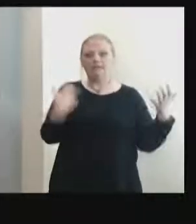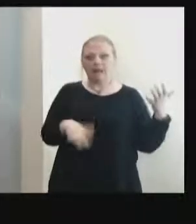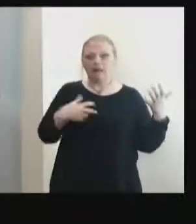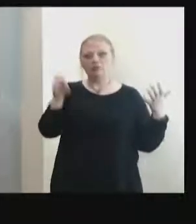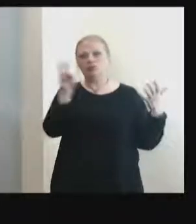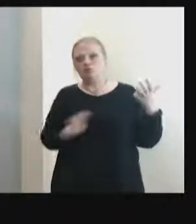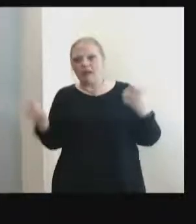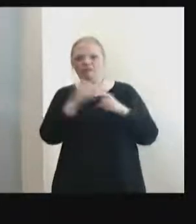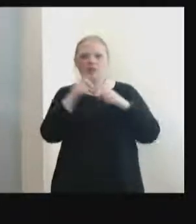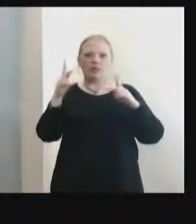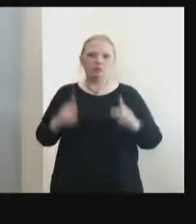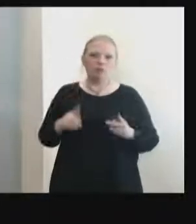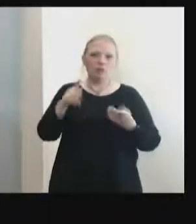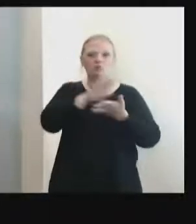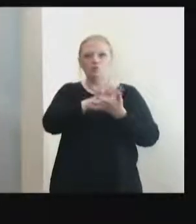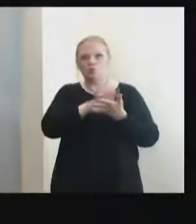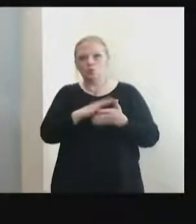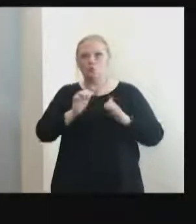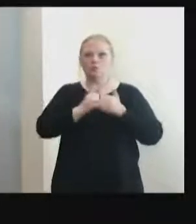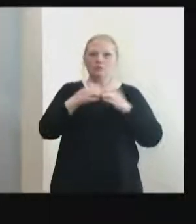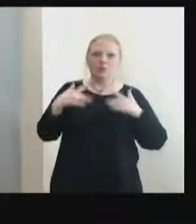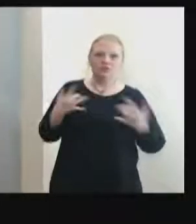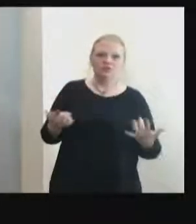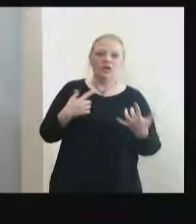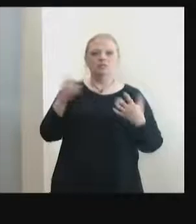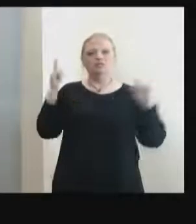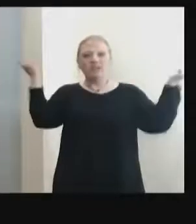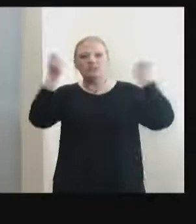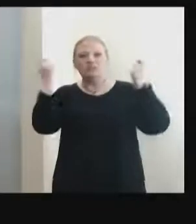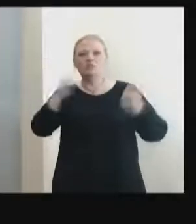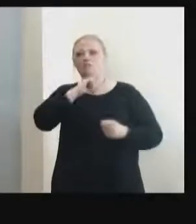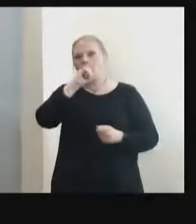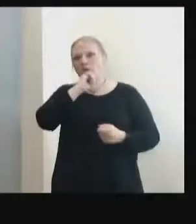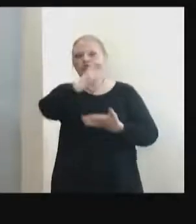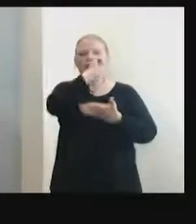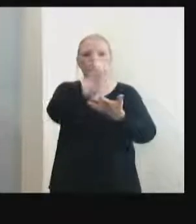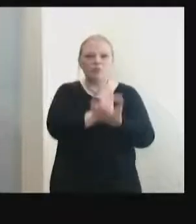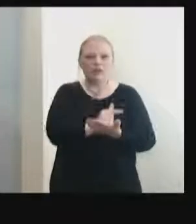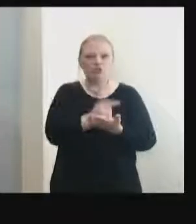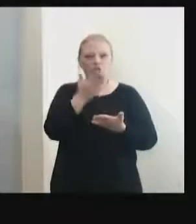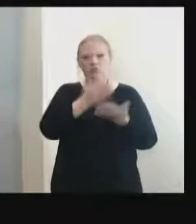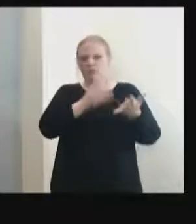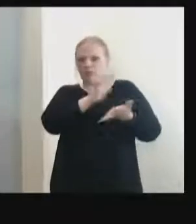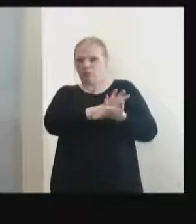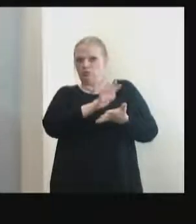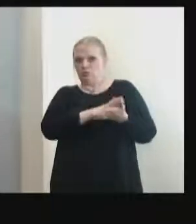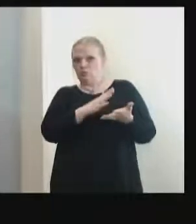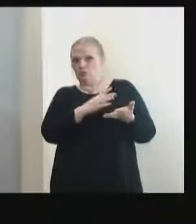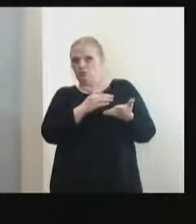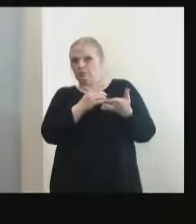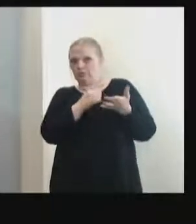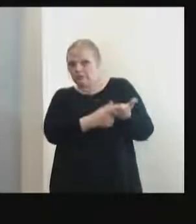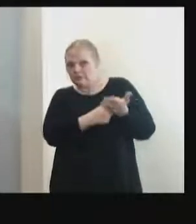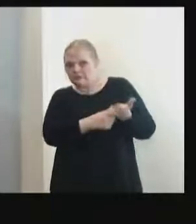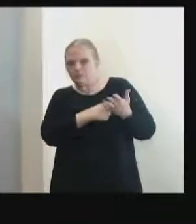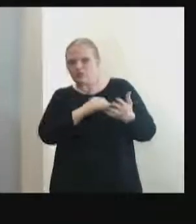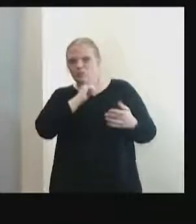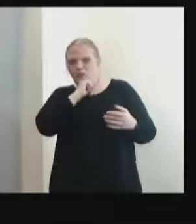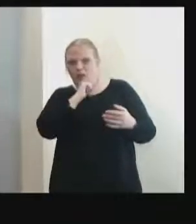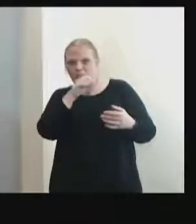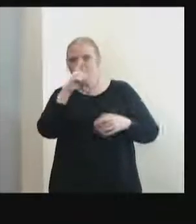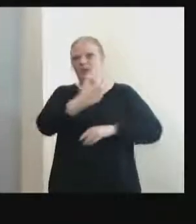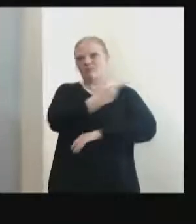travel, in-person learning, sports events, festivals, proms, and graduations. There's some schools that are already talking about if they want their proms, they got